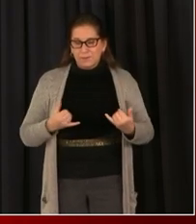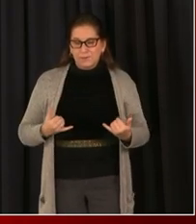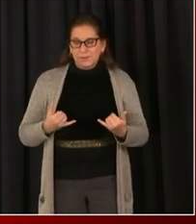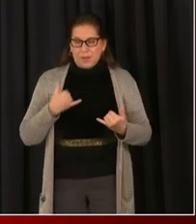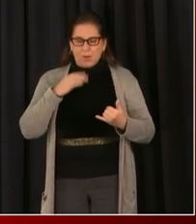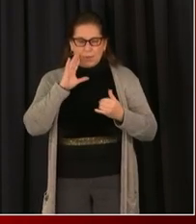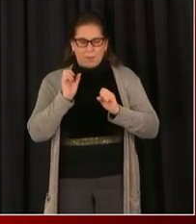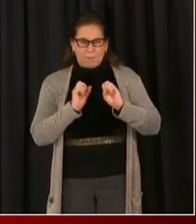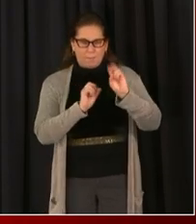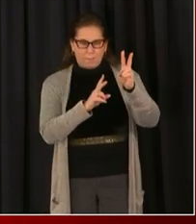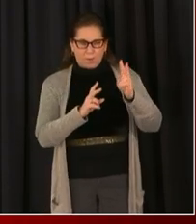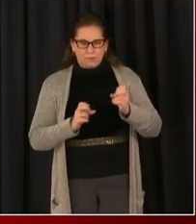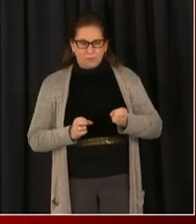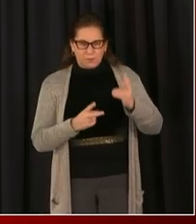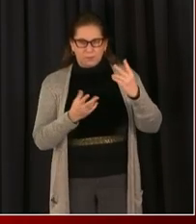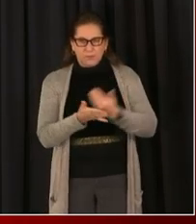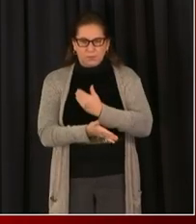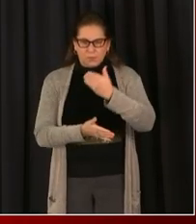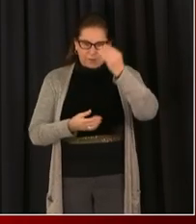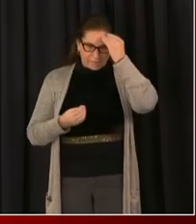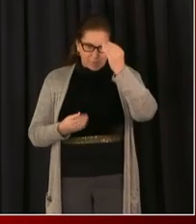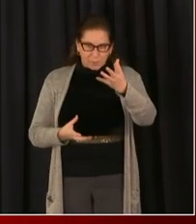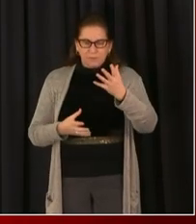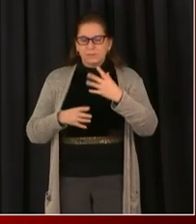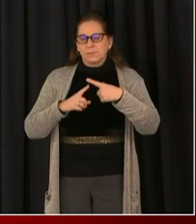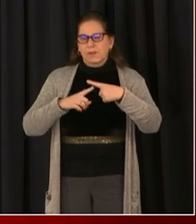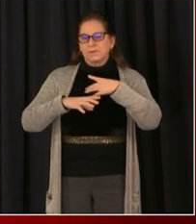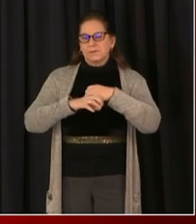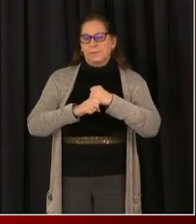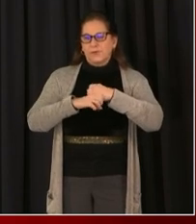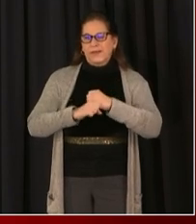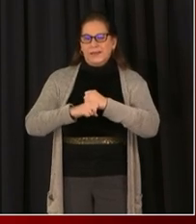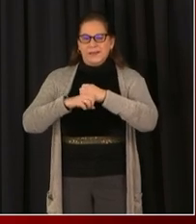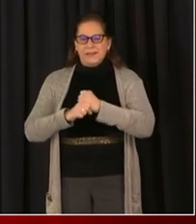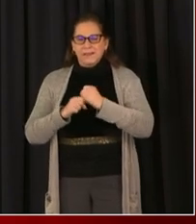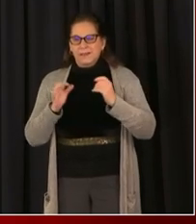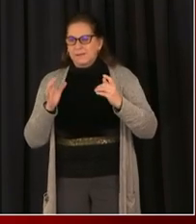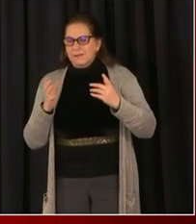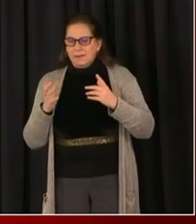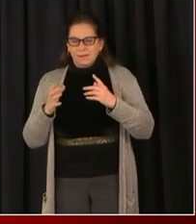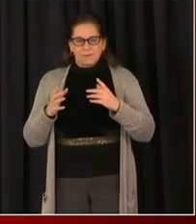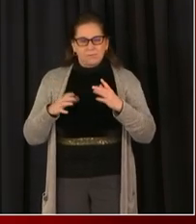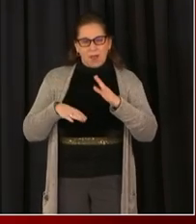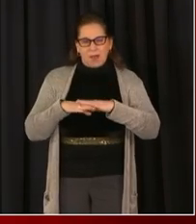website summary information related to